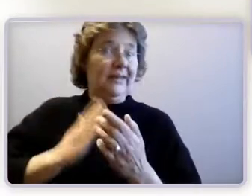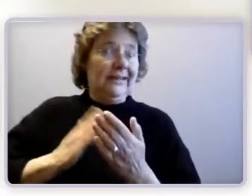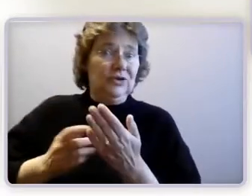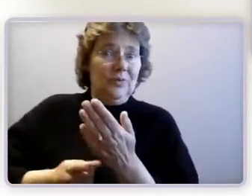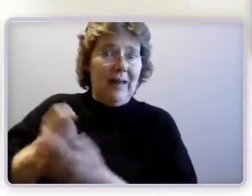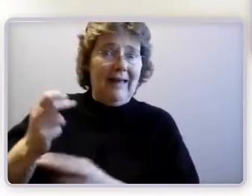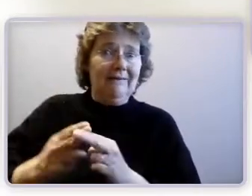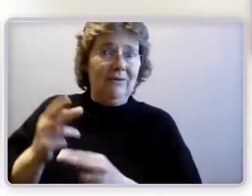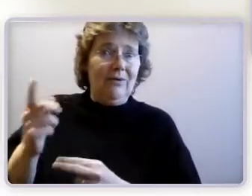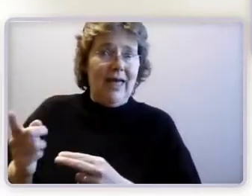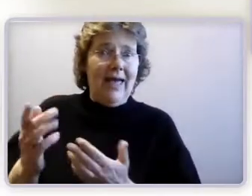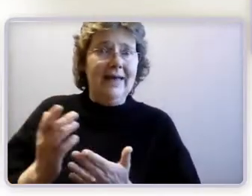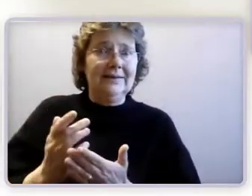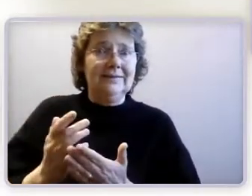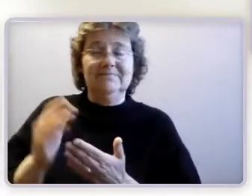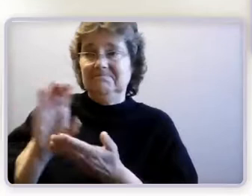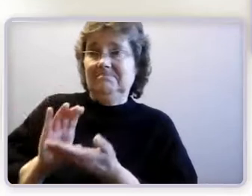residential accommodation deposit.